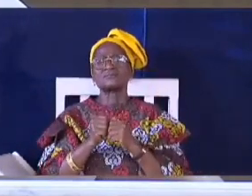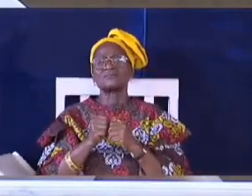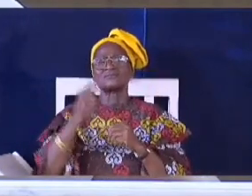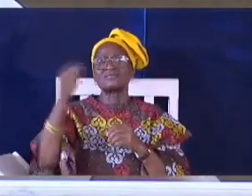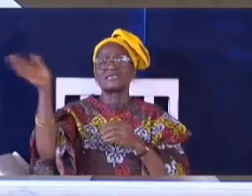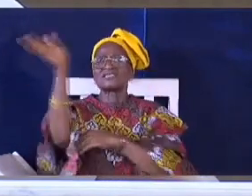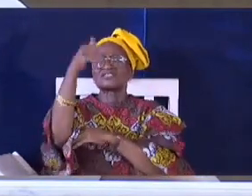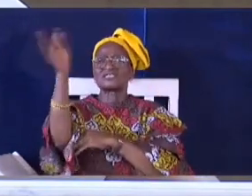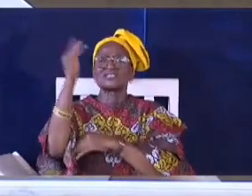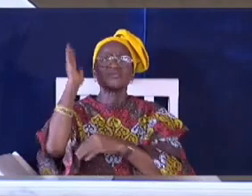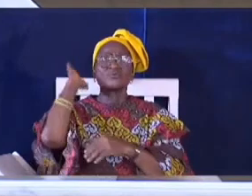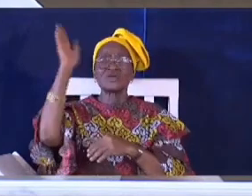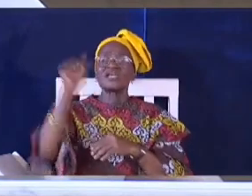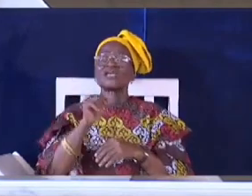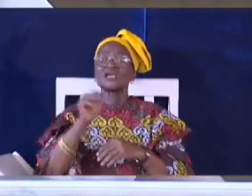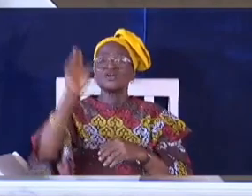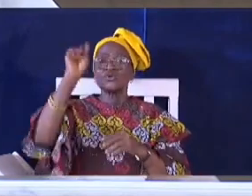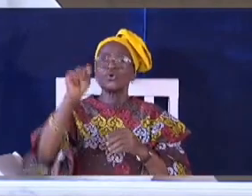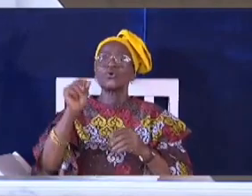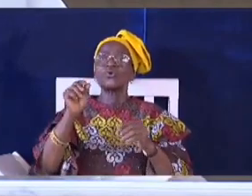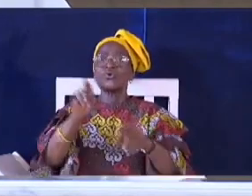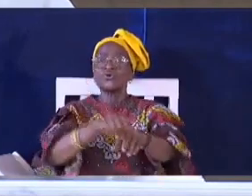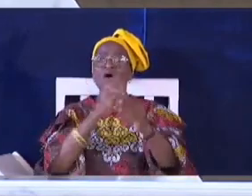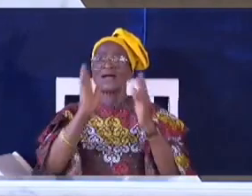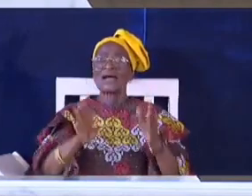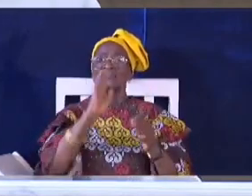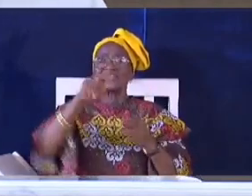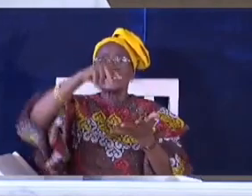the tree will no longer be standing.